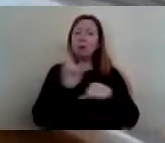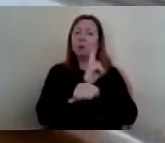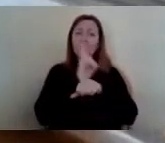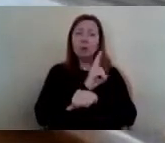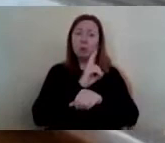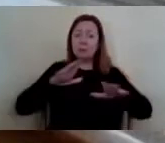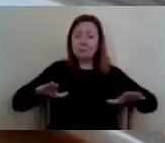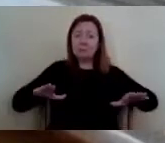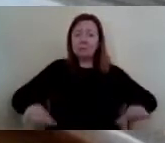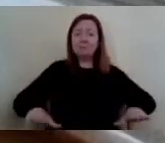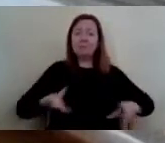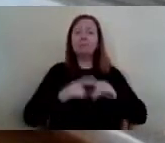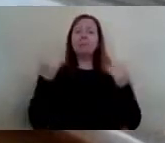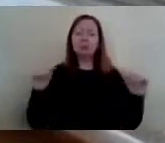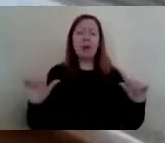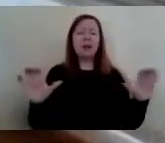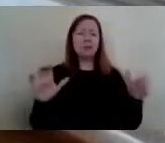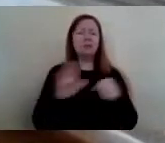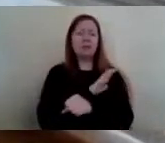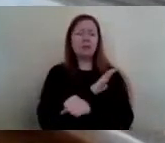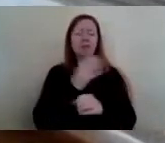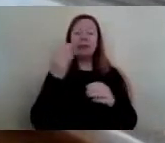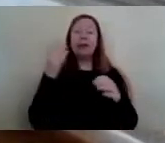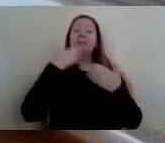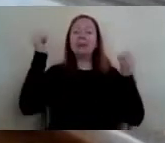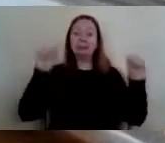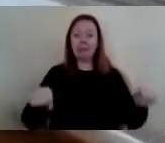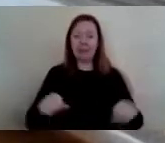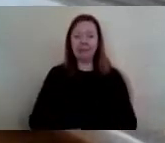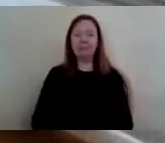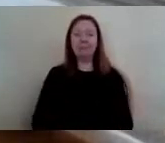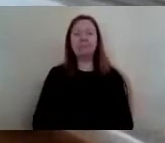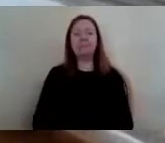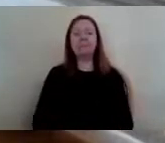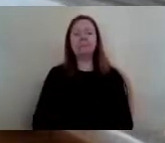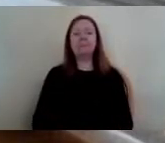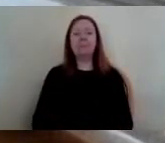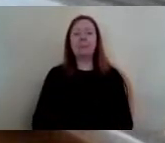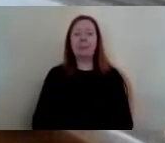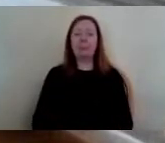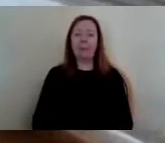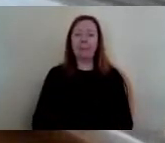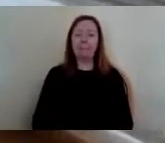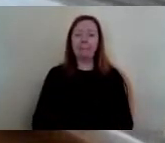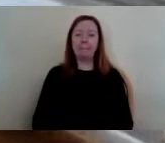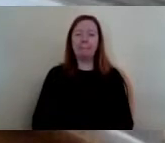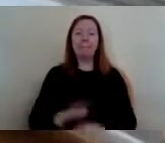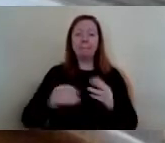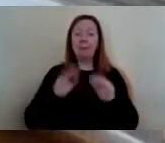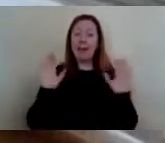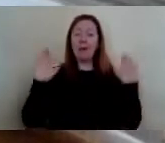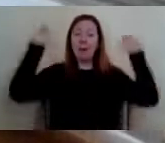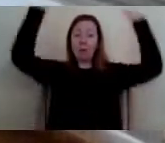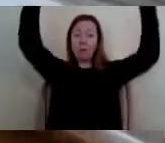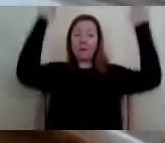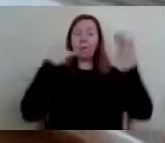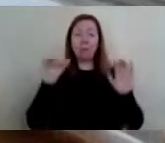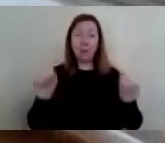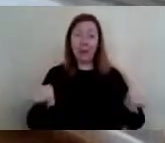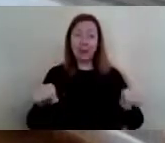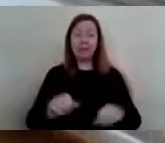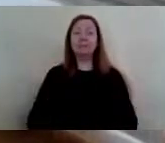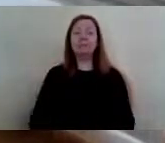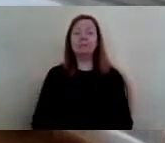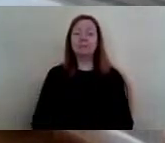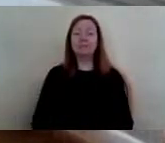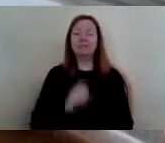but let's try to complete them as best you can. Here we go. Stand up, add that press if you can, and back